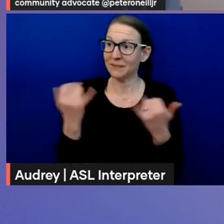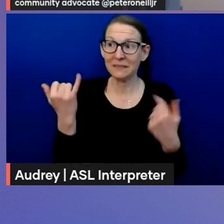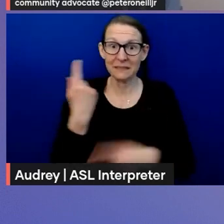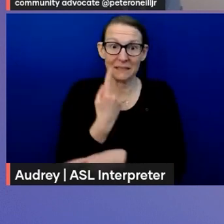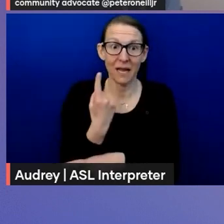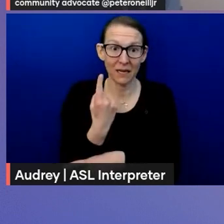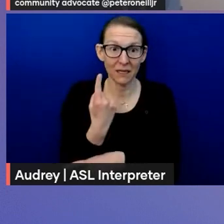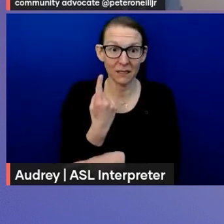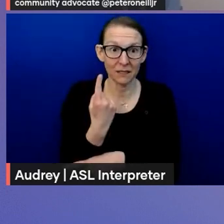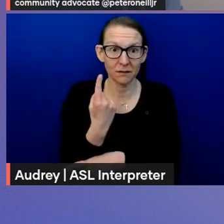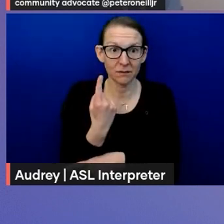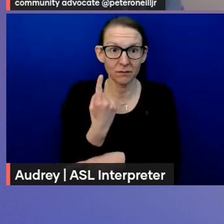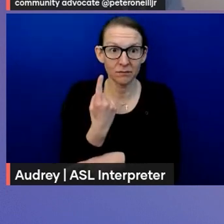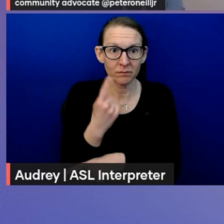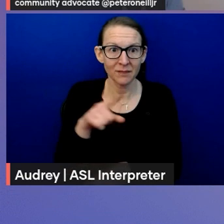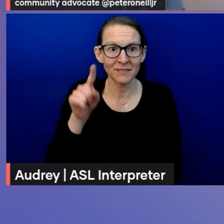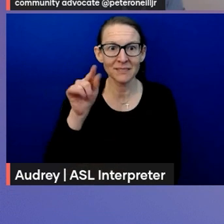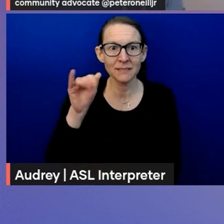be